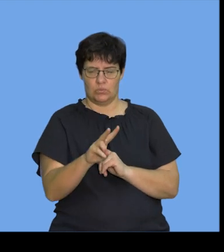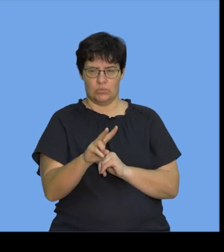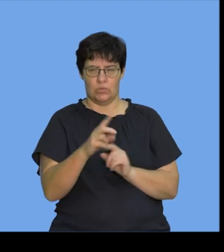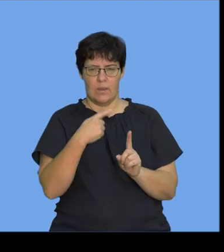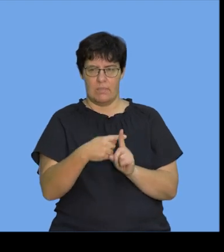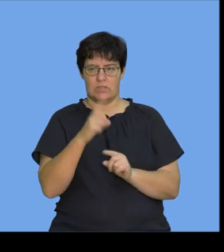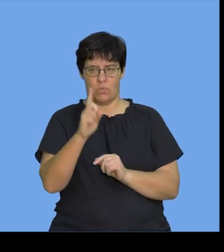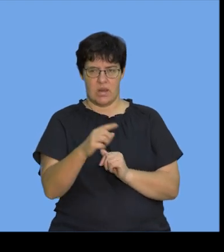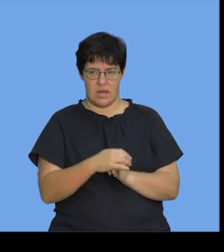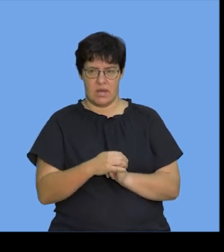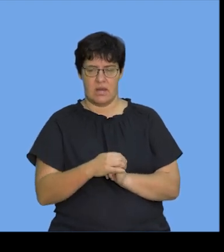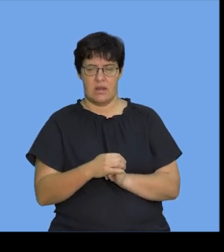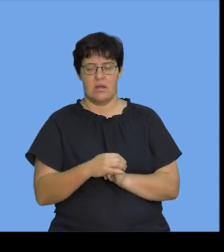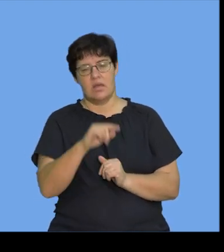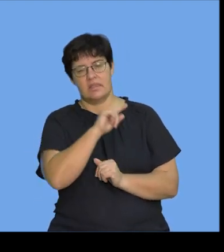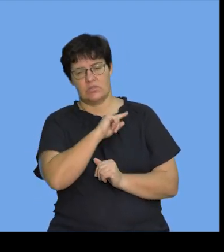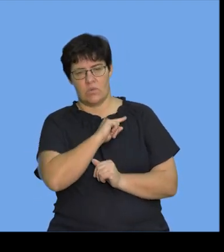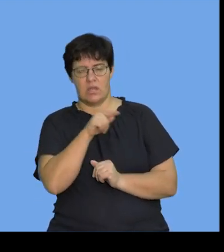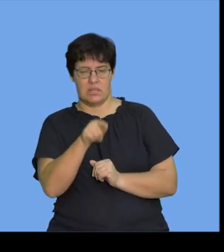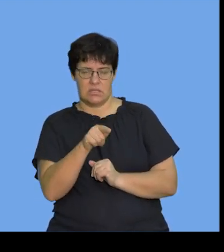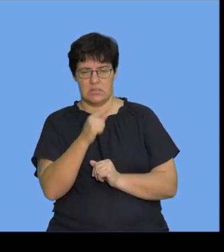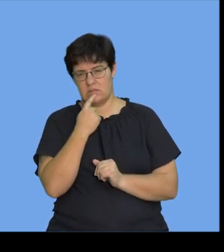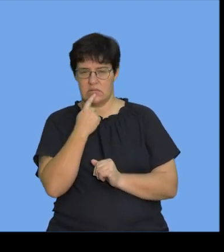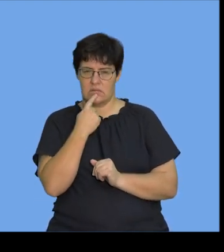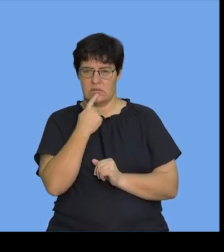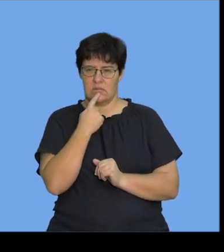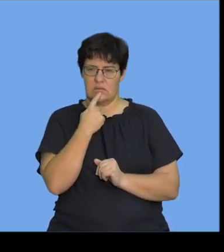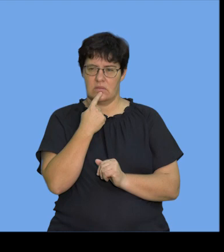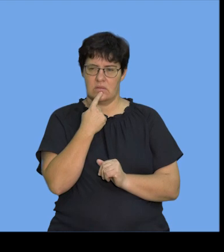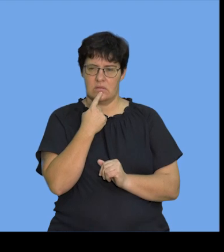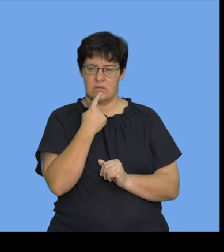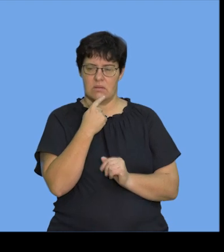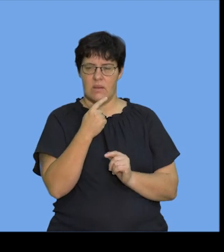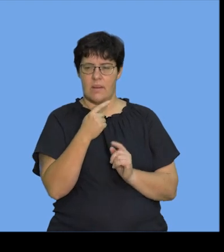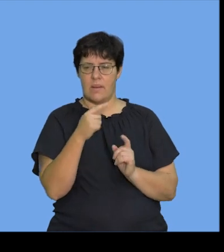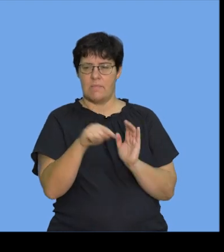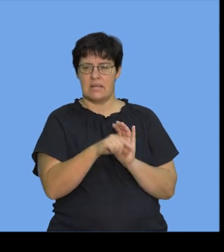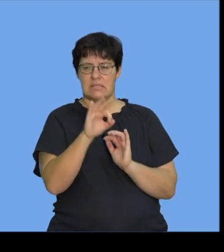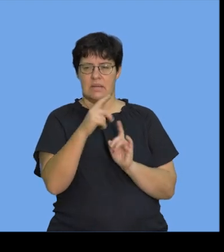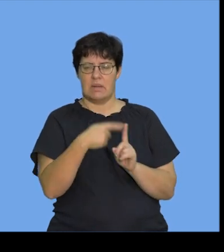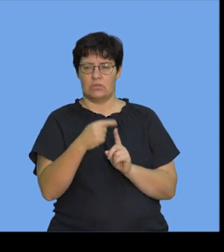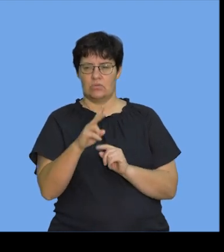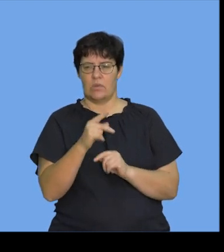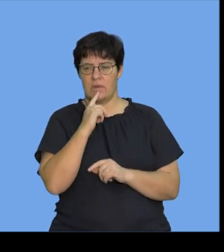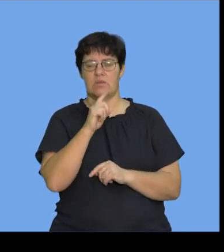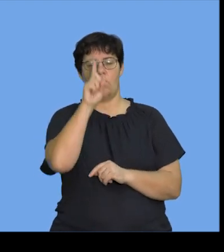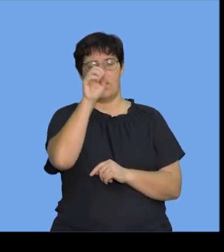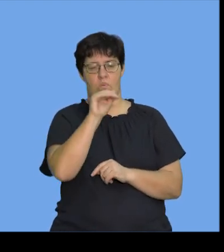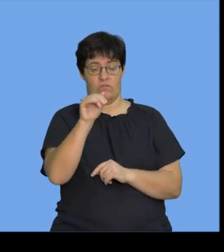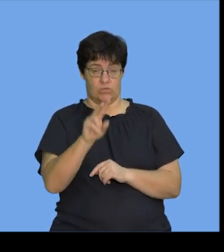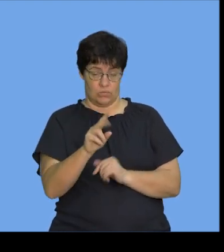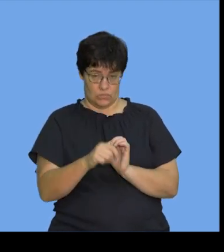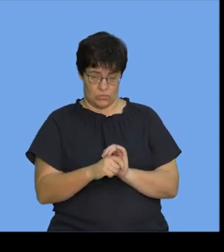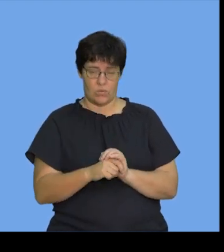plus 1. Therefore, this is minus 3 plus 2, which is actually minus 1 over 2. That will be